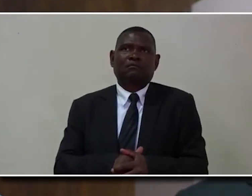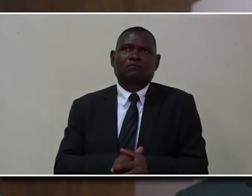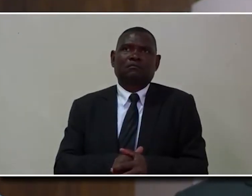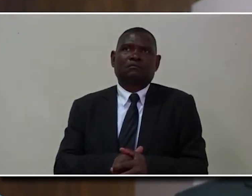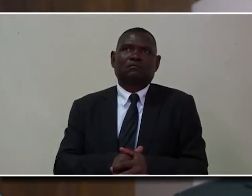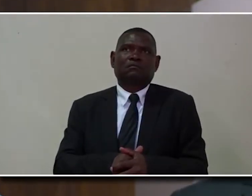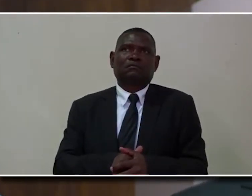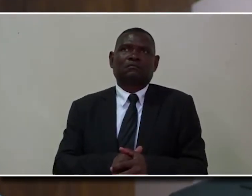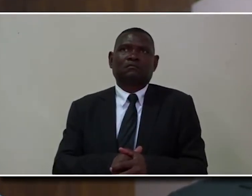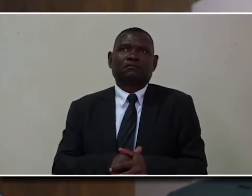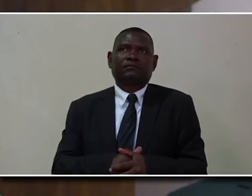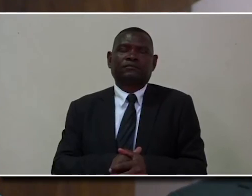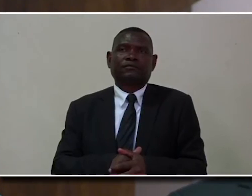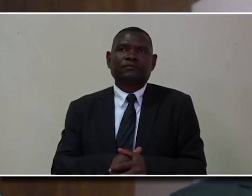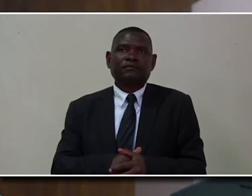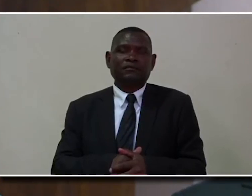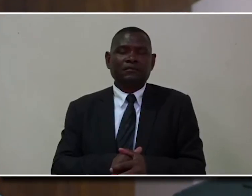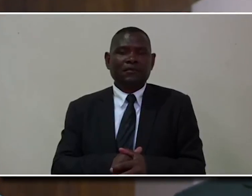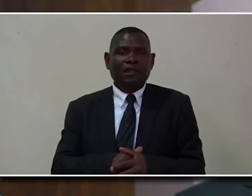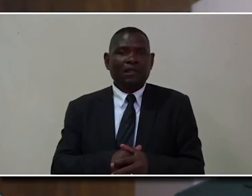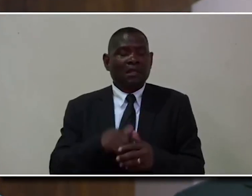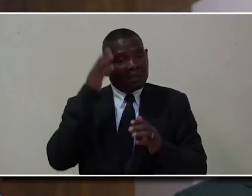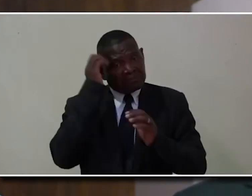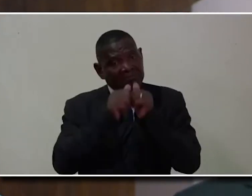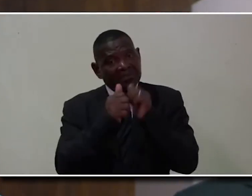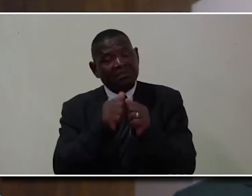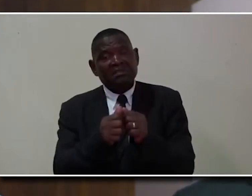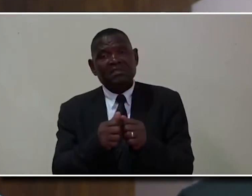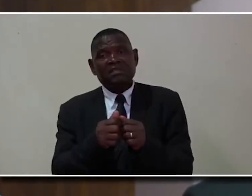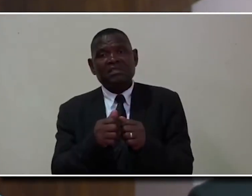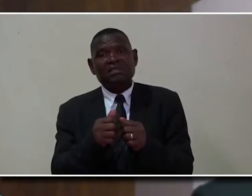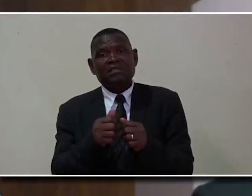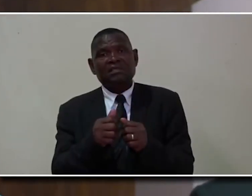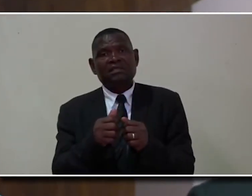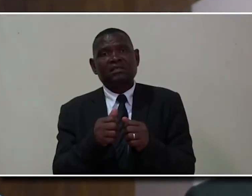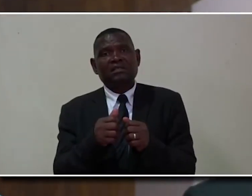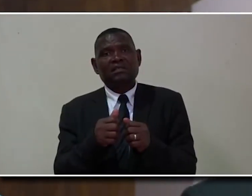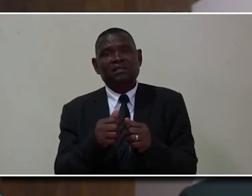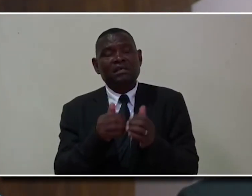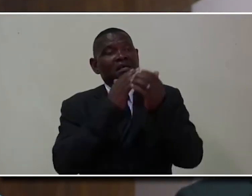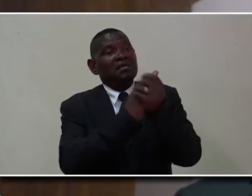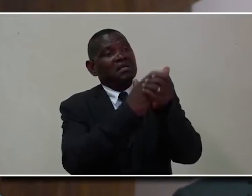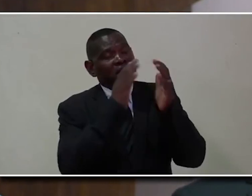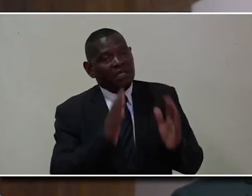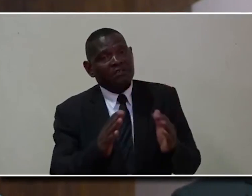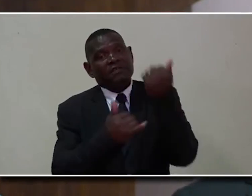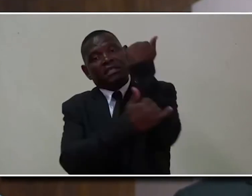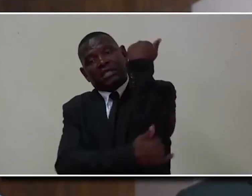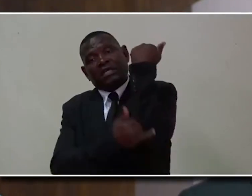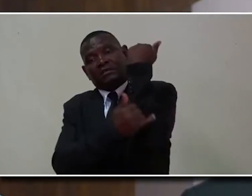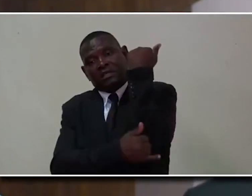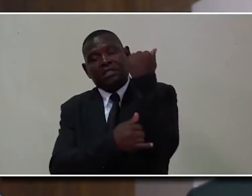osakhala bwino. Because there was opposition from the state authorities as well as from the society.